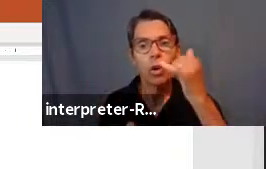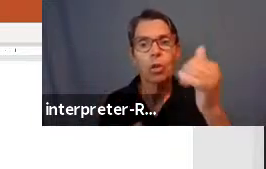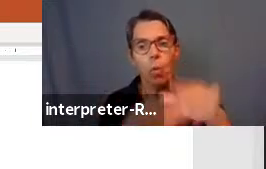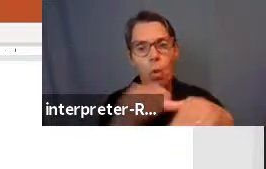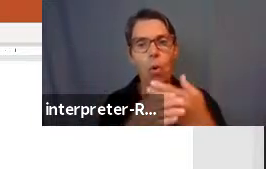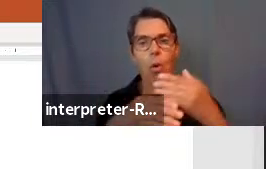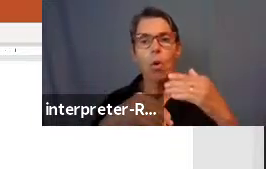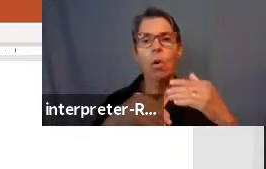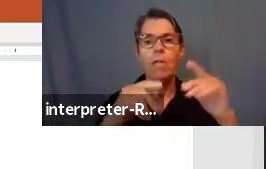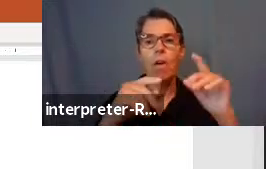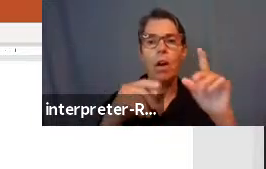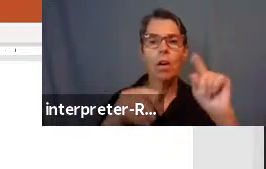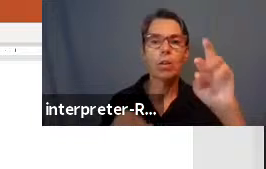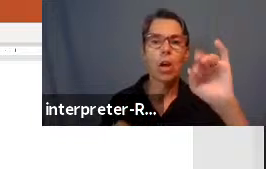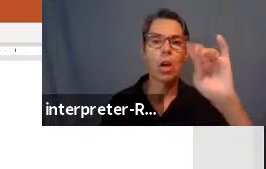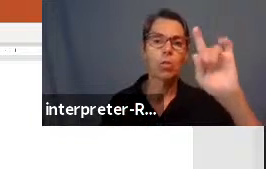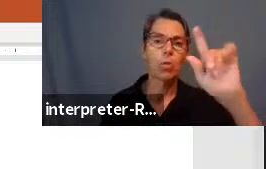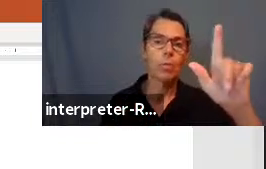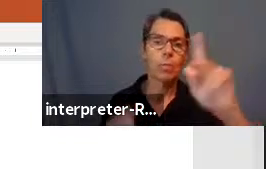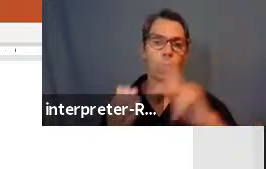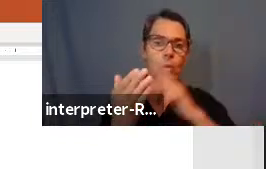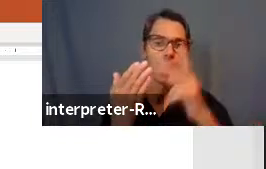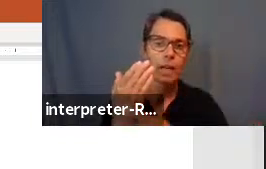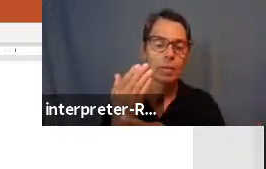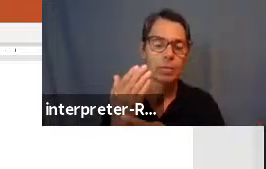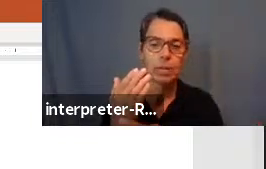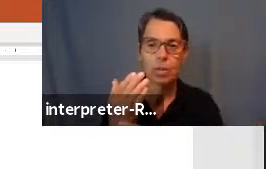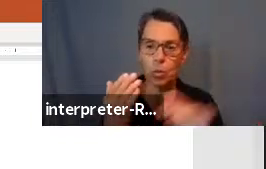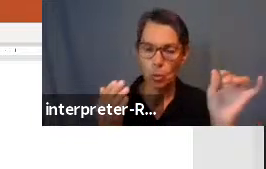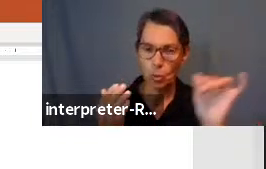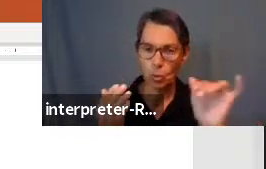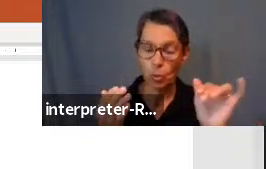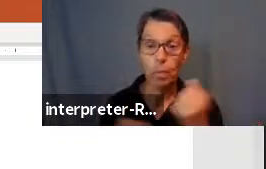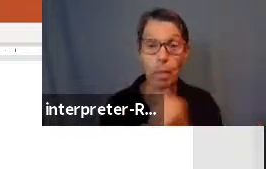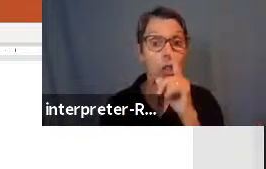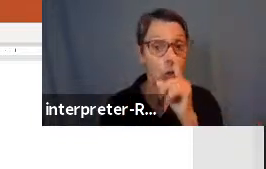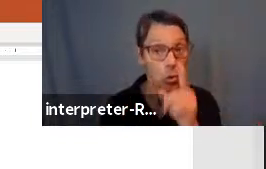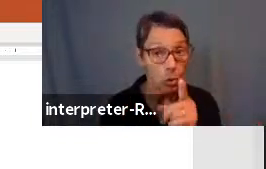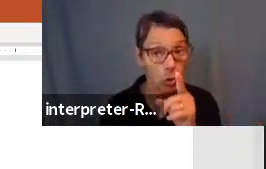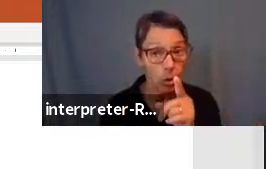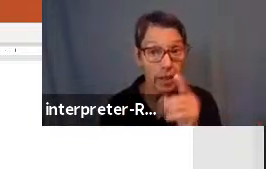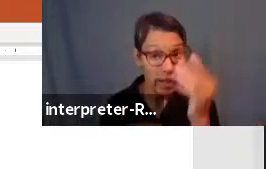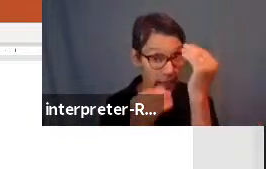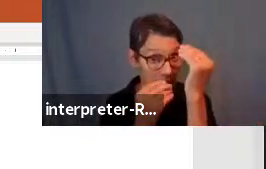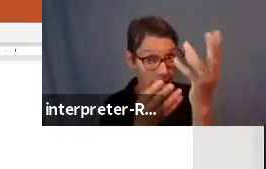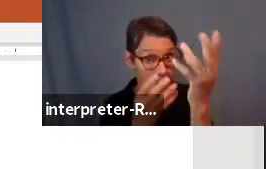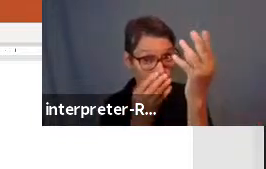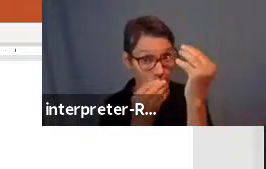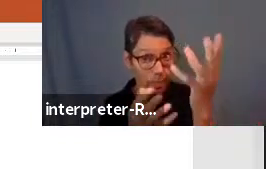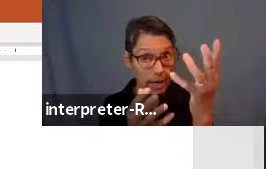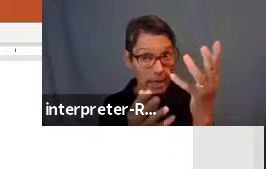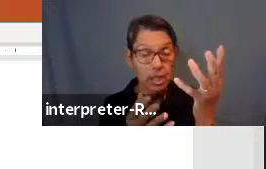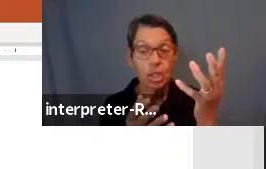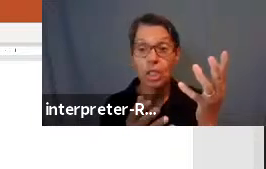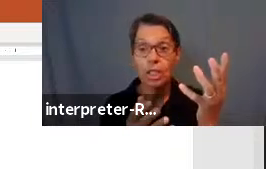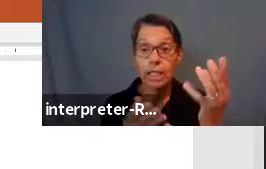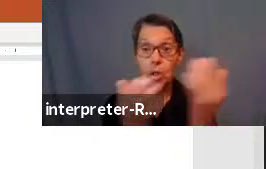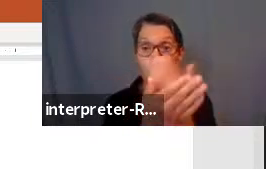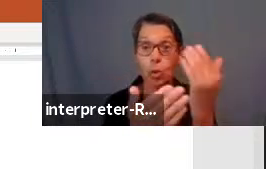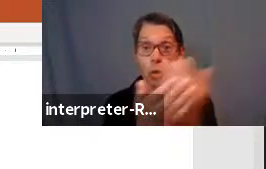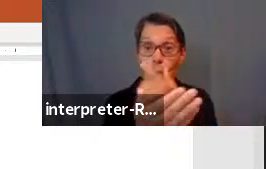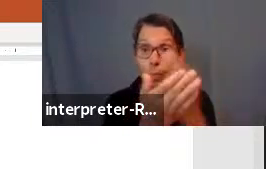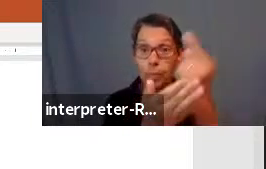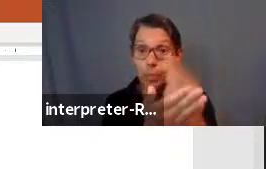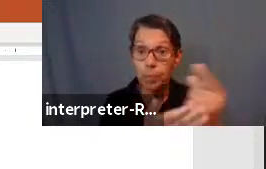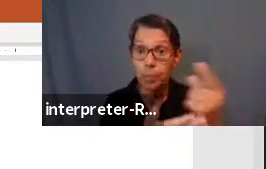tribal programs as well, making sure that that information is updated weekly. And then